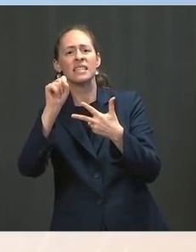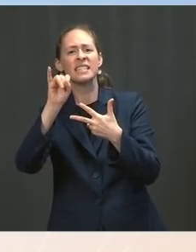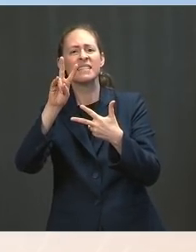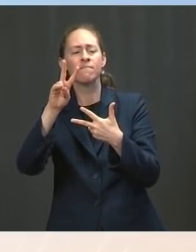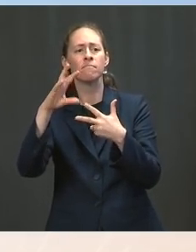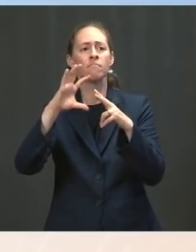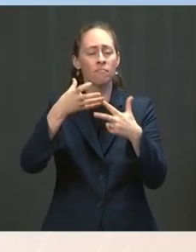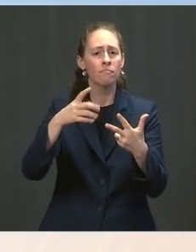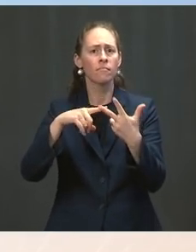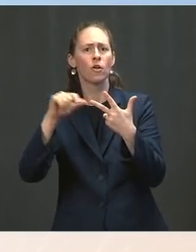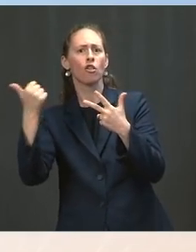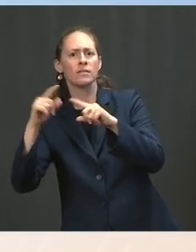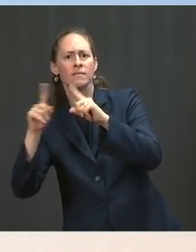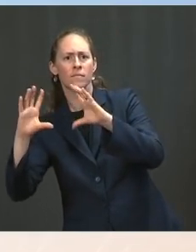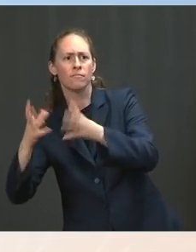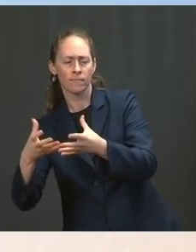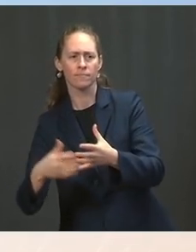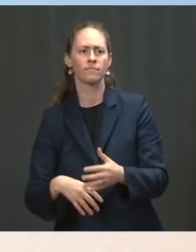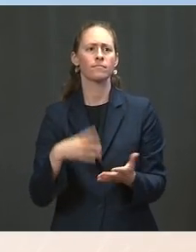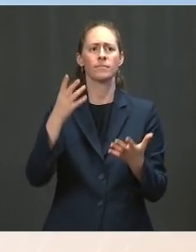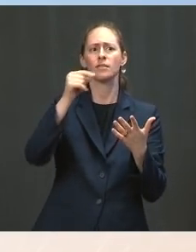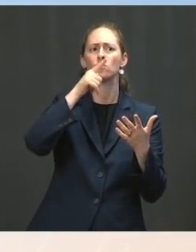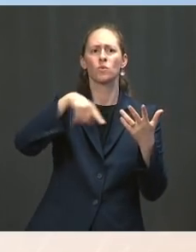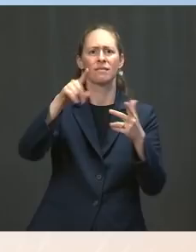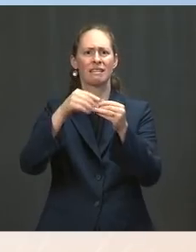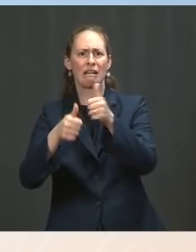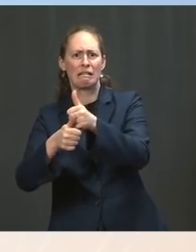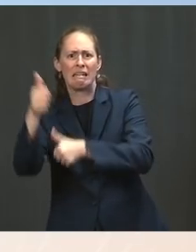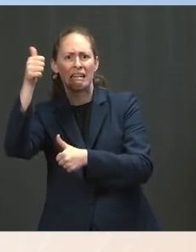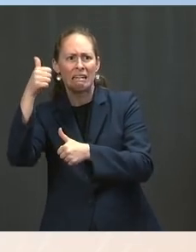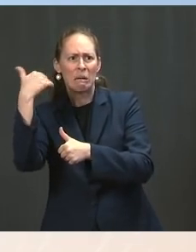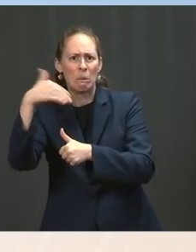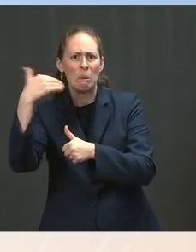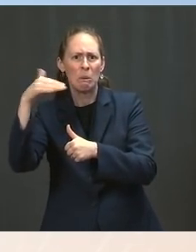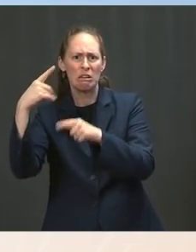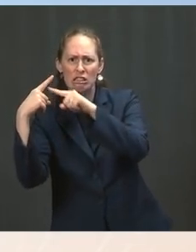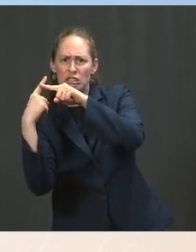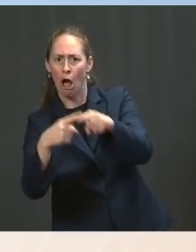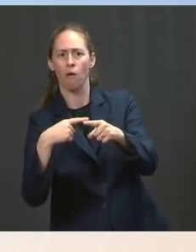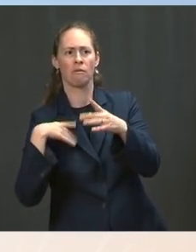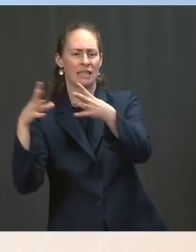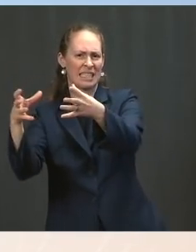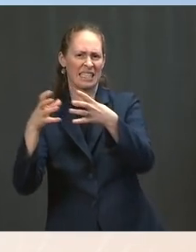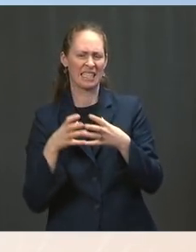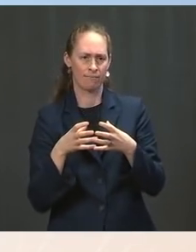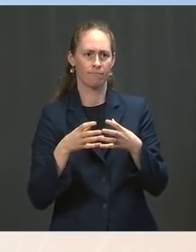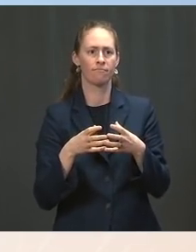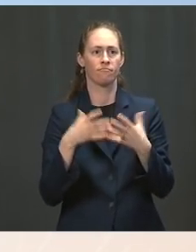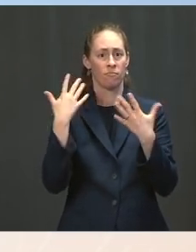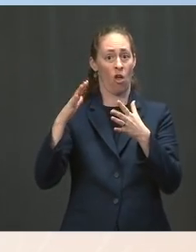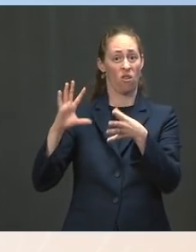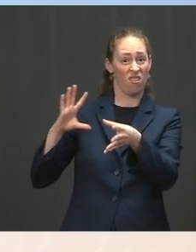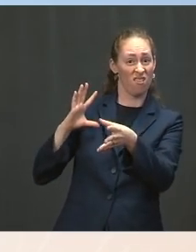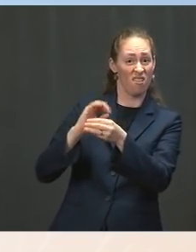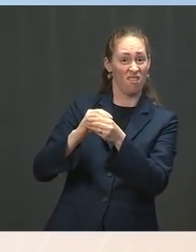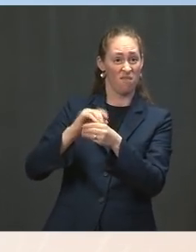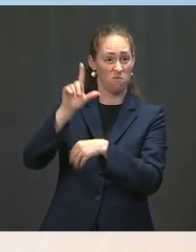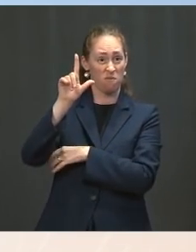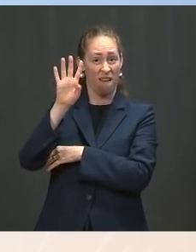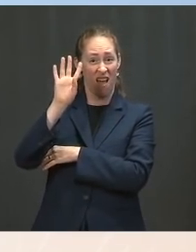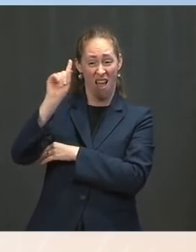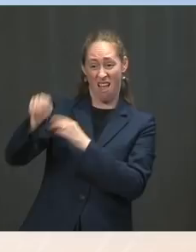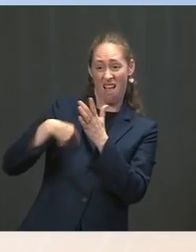or worse. In the last 24 hours alone, 28 U.S. military flights have